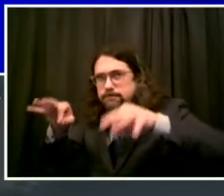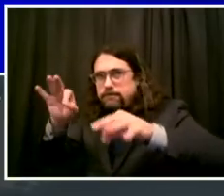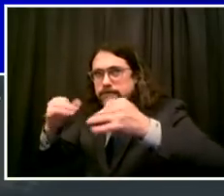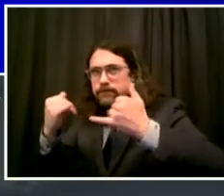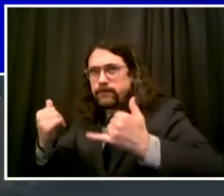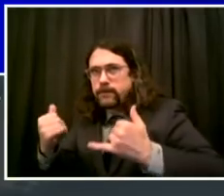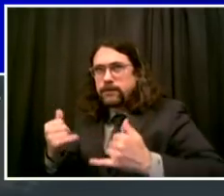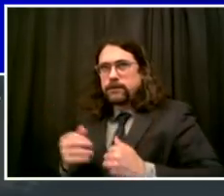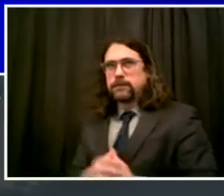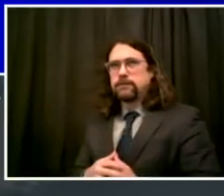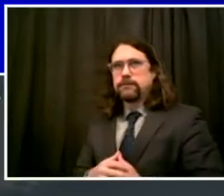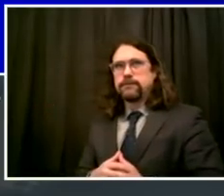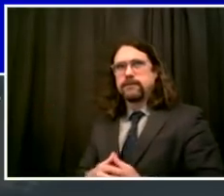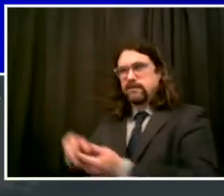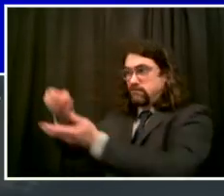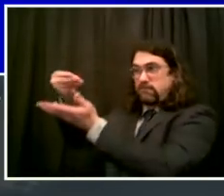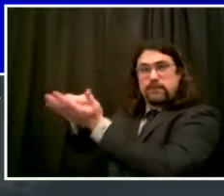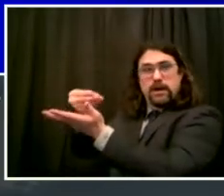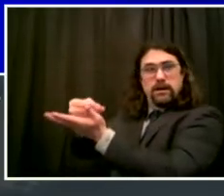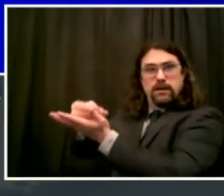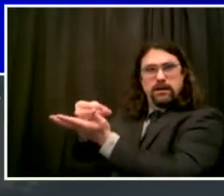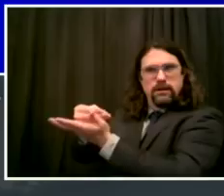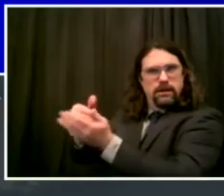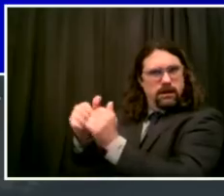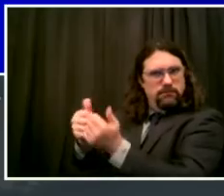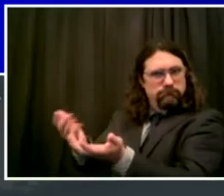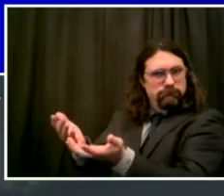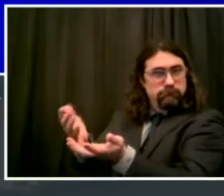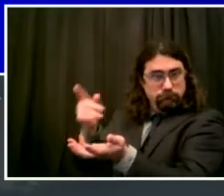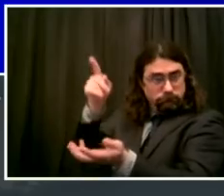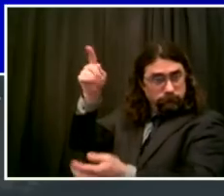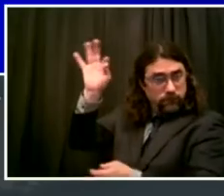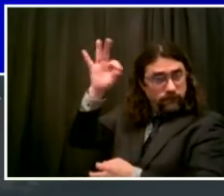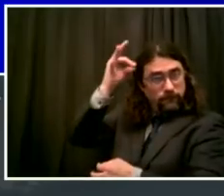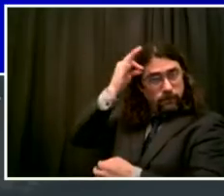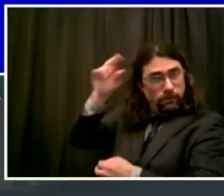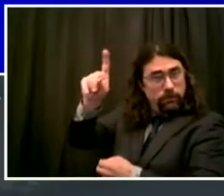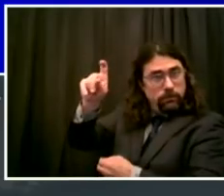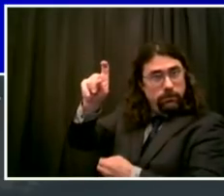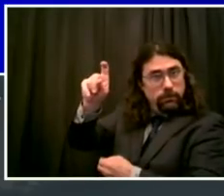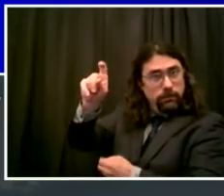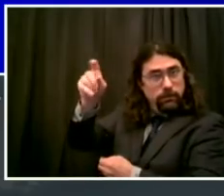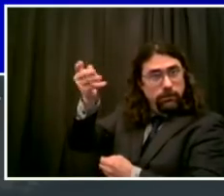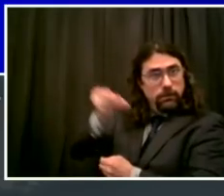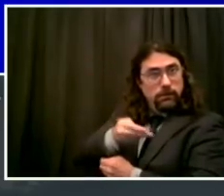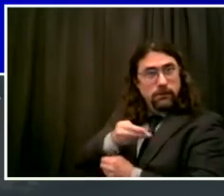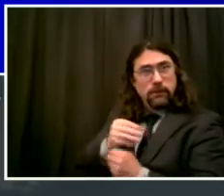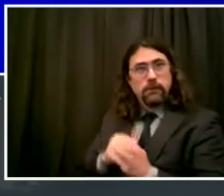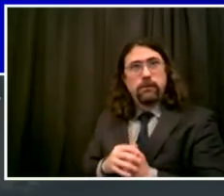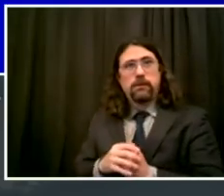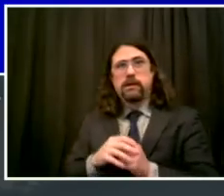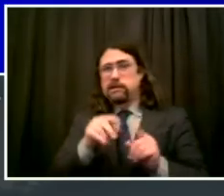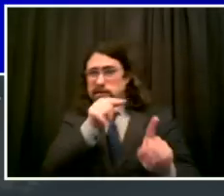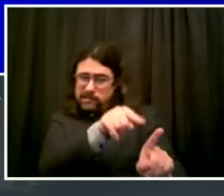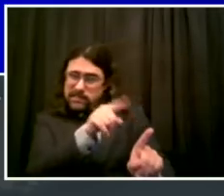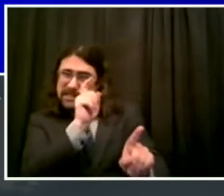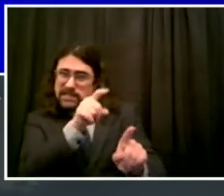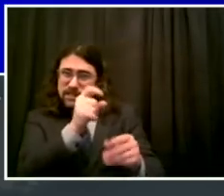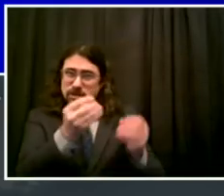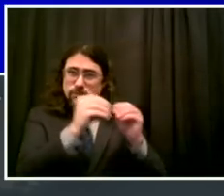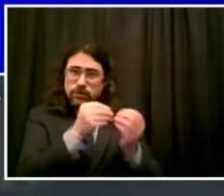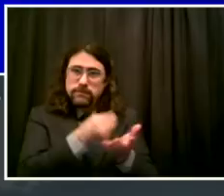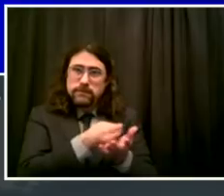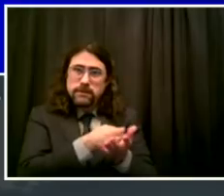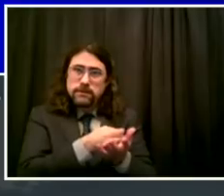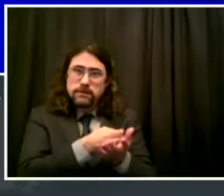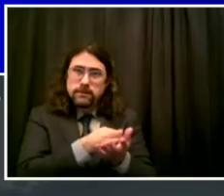the neighborhoods they serve and keeping them healthy against so many other healthcare challenges as well. But they're going to need resources to keep going. There